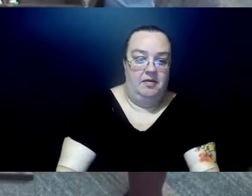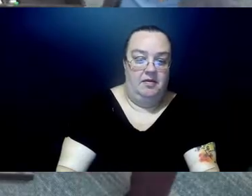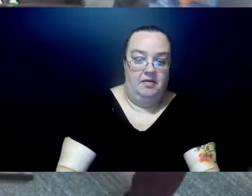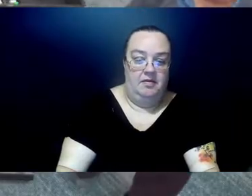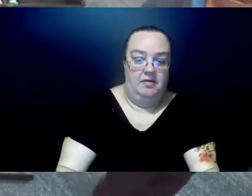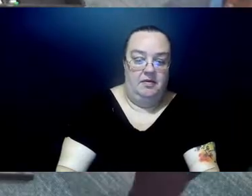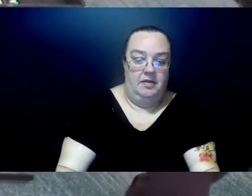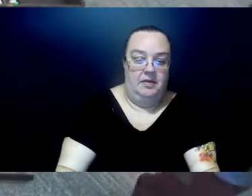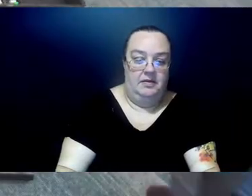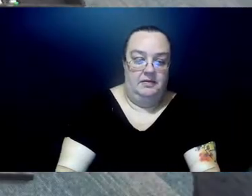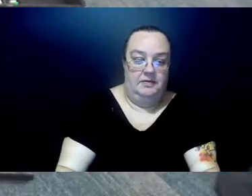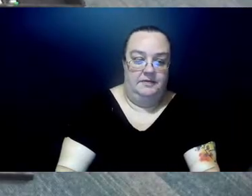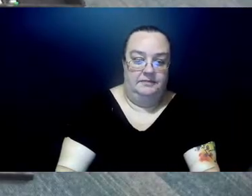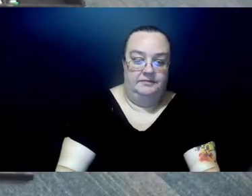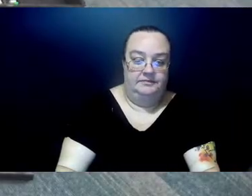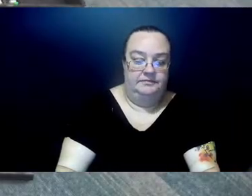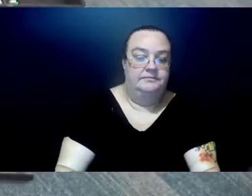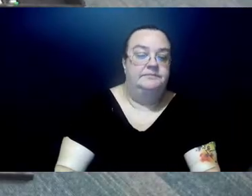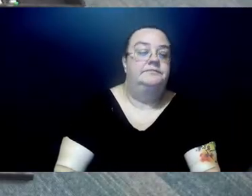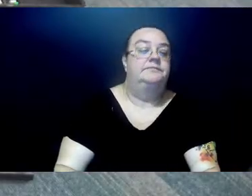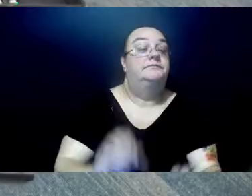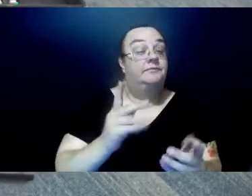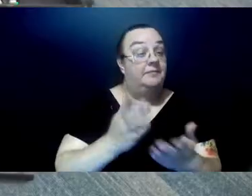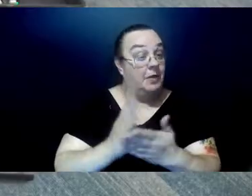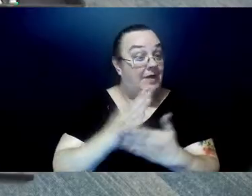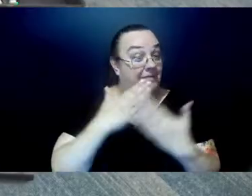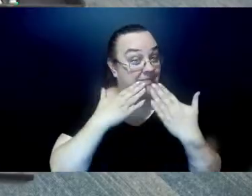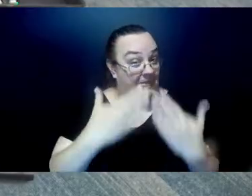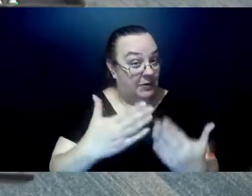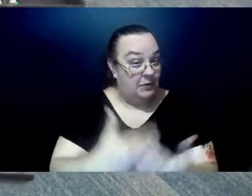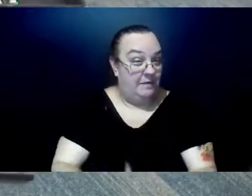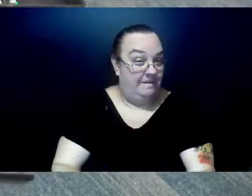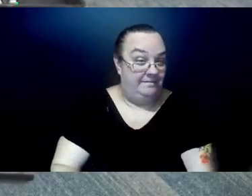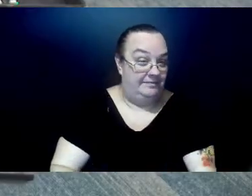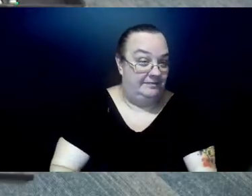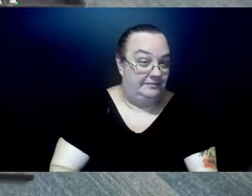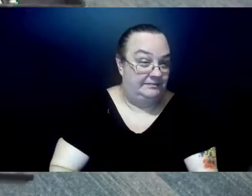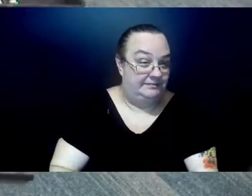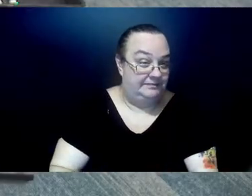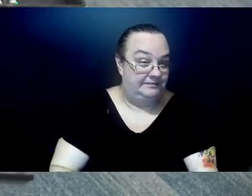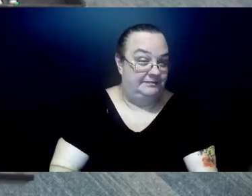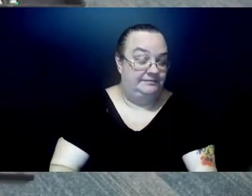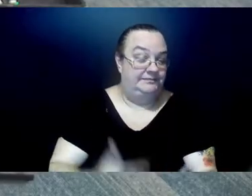Great. All right, thank you.